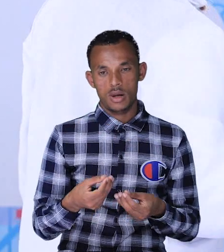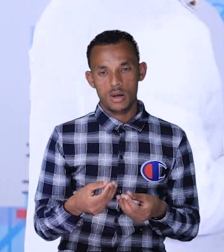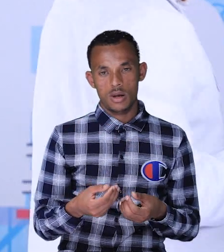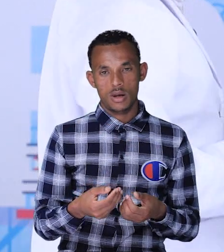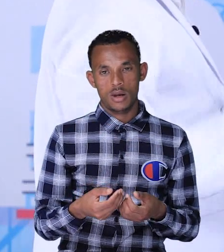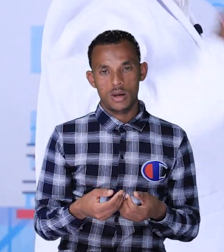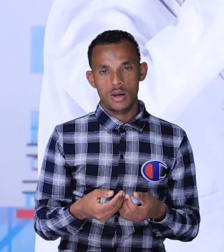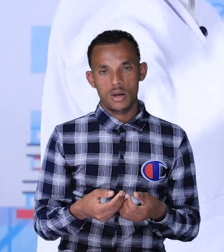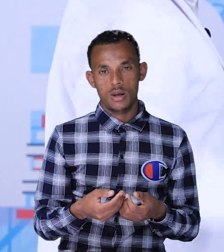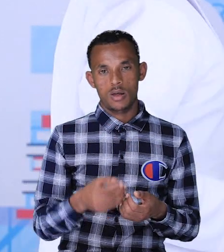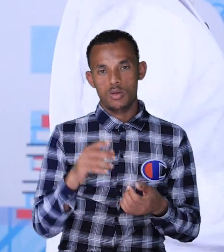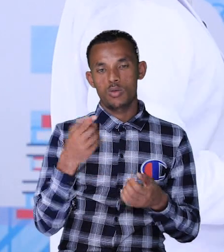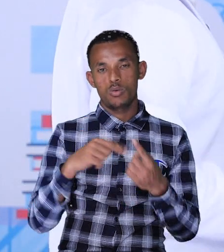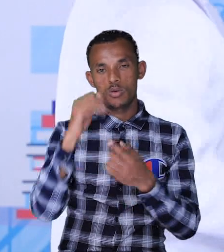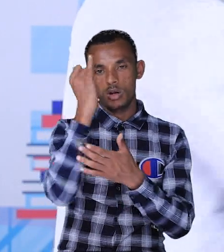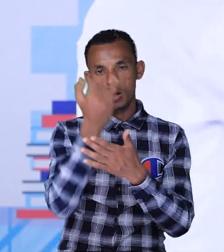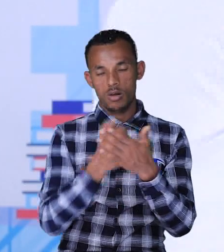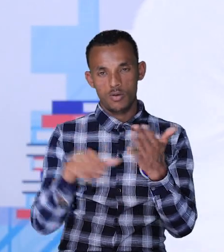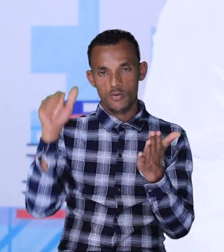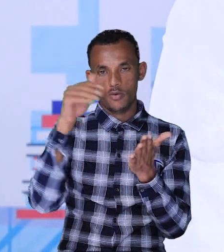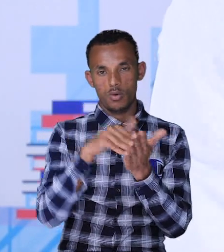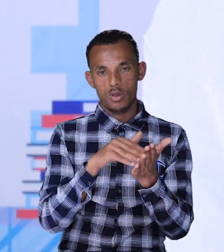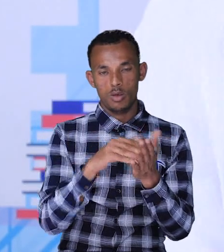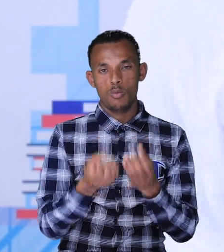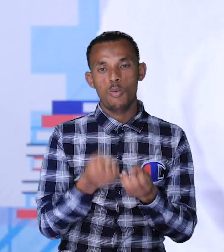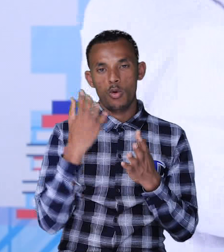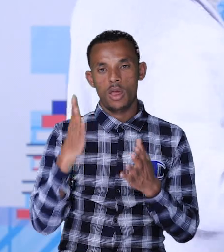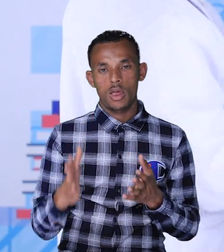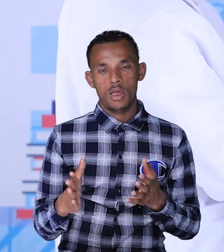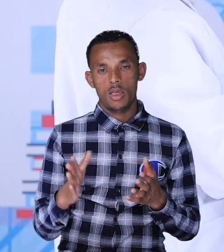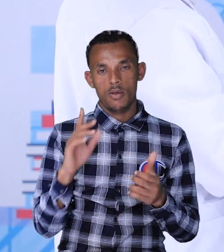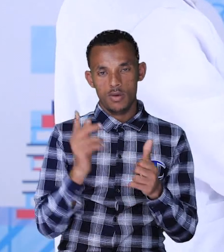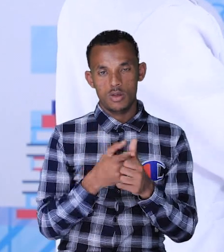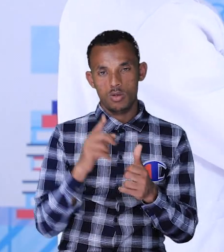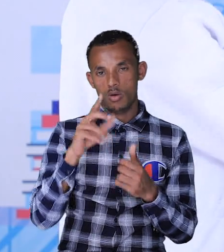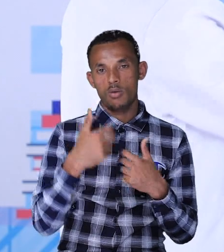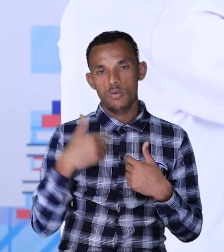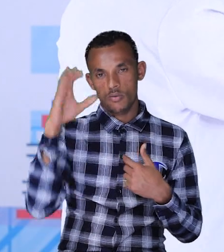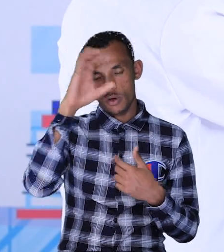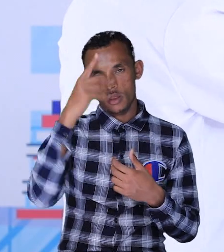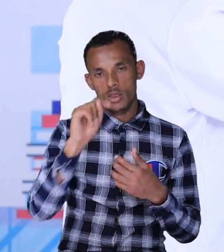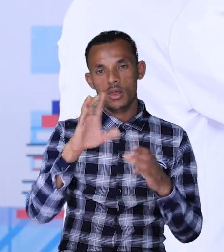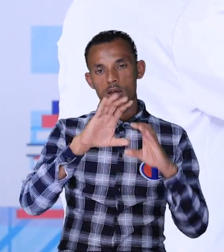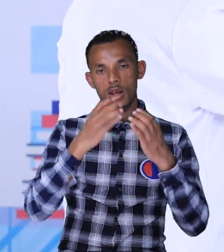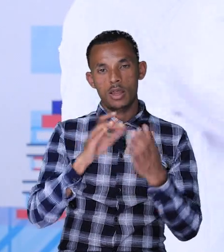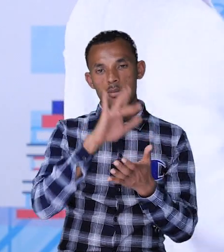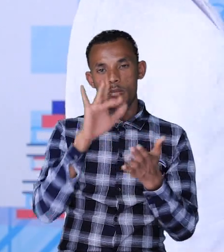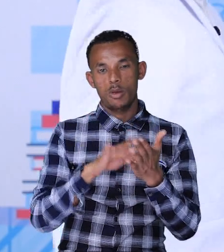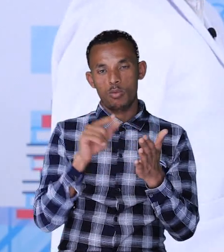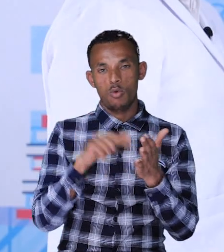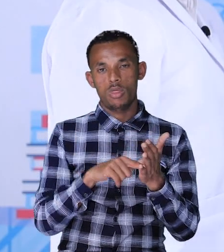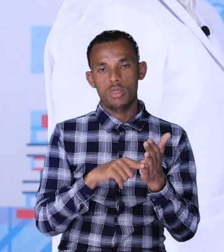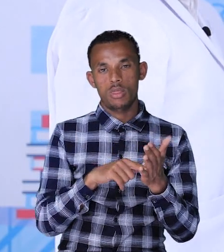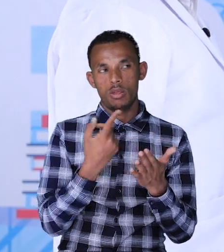given to draw a frequency polygon. First, you have to find the class midpoint, this one, the